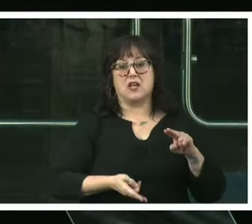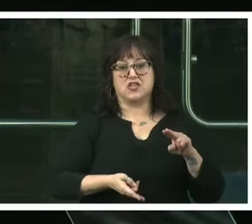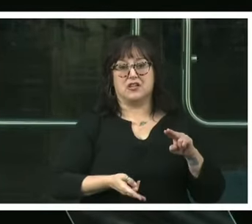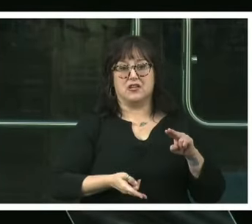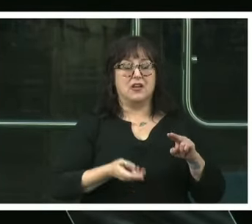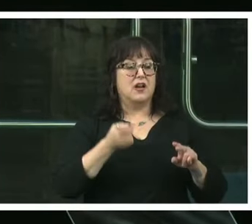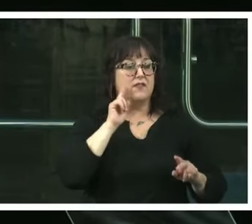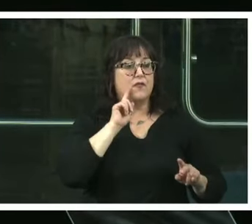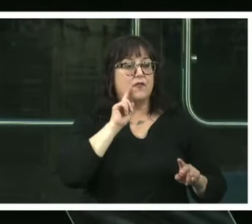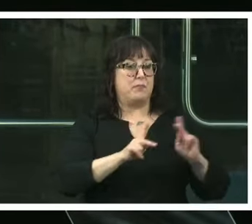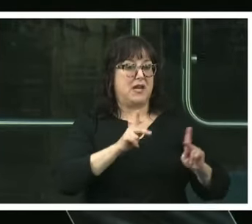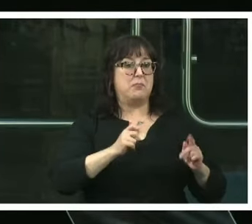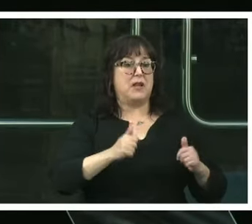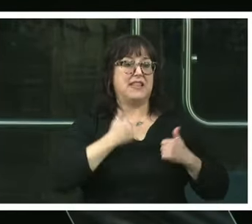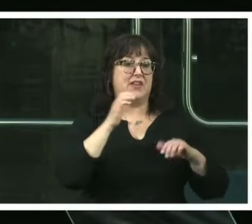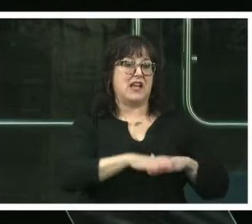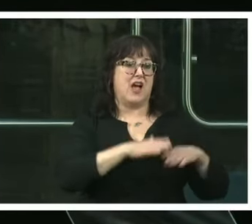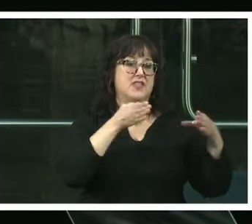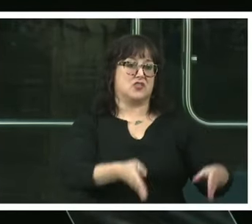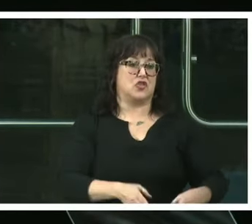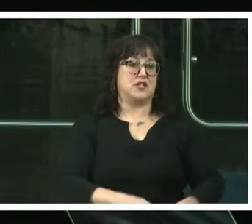street.